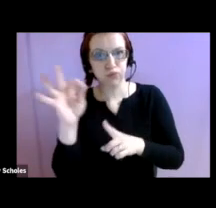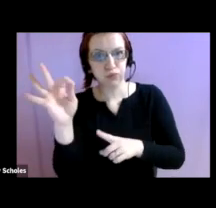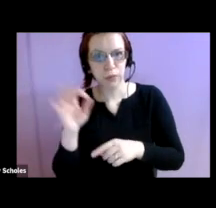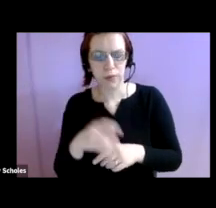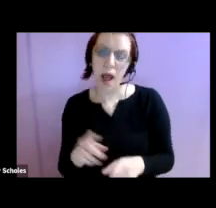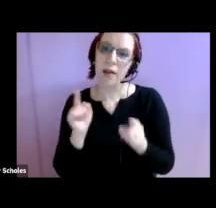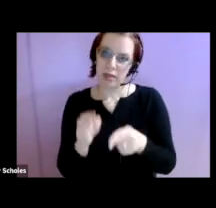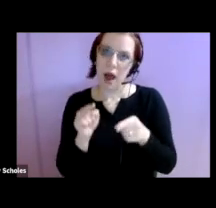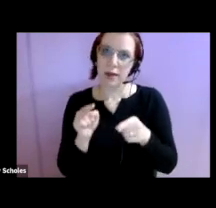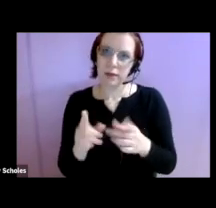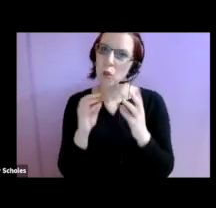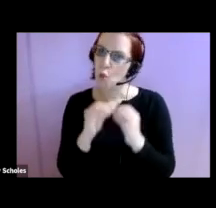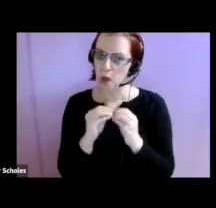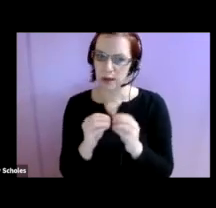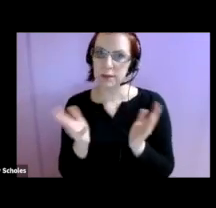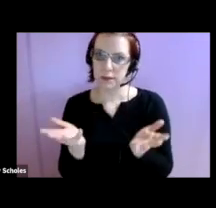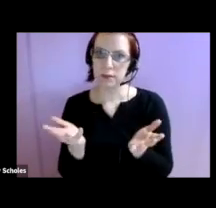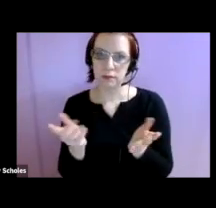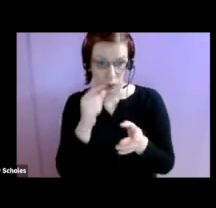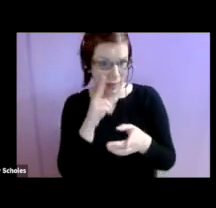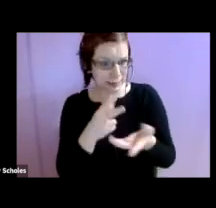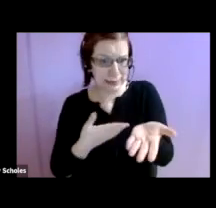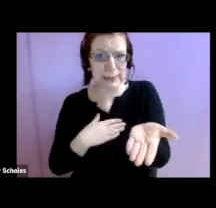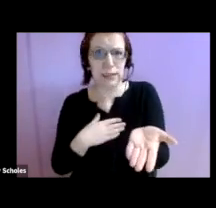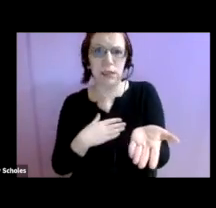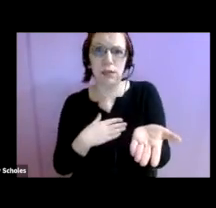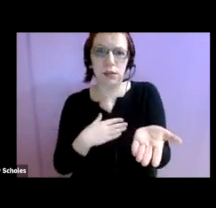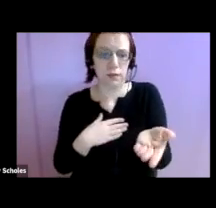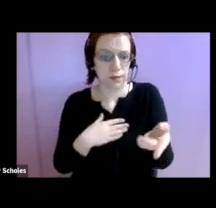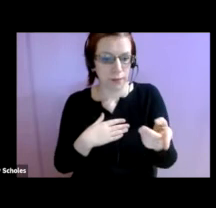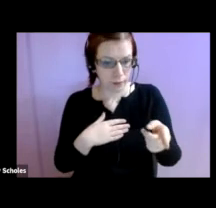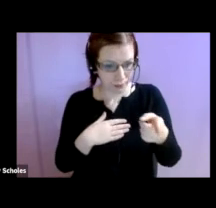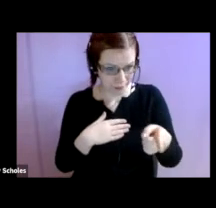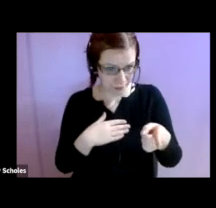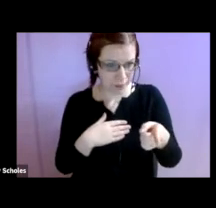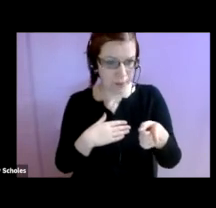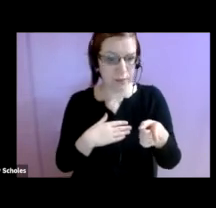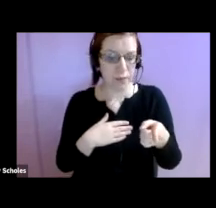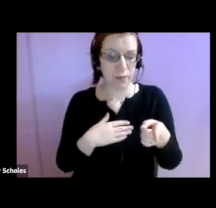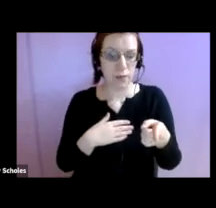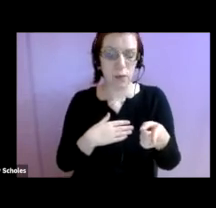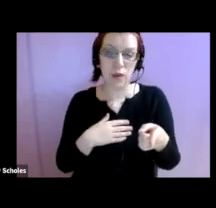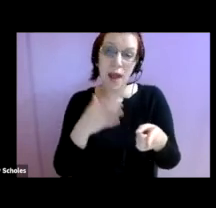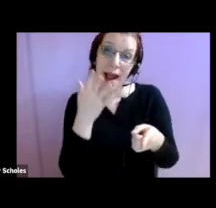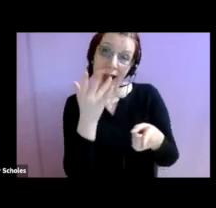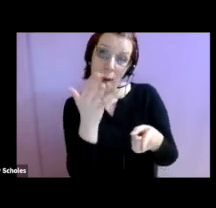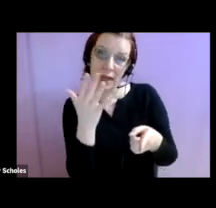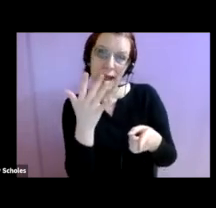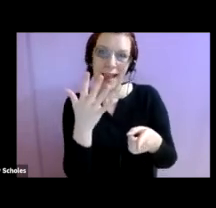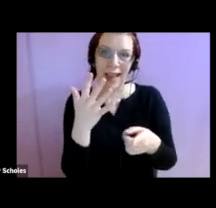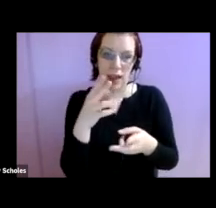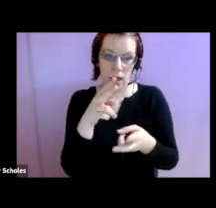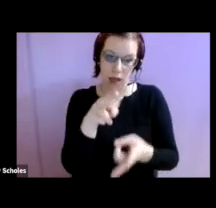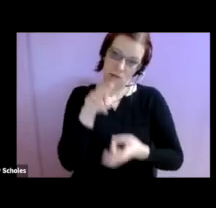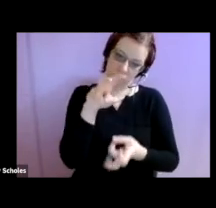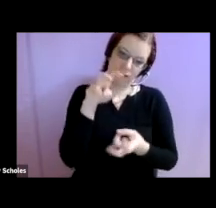that. You can see from this plot here, we've sort of have the sort of cumulative number of candidate